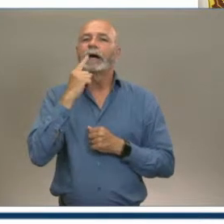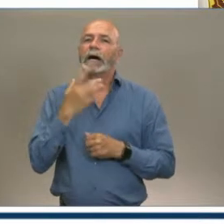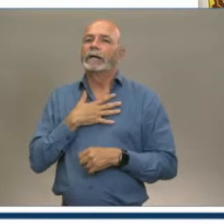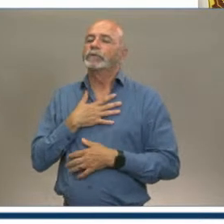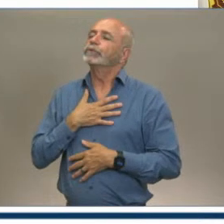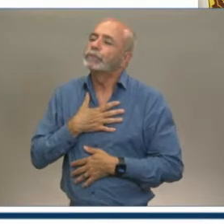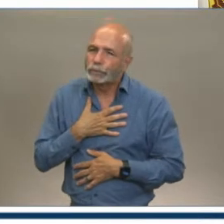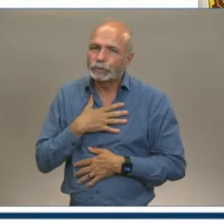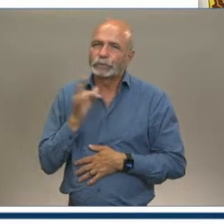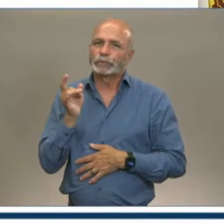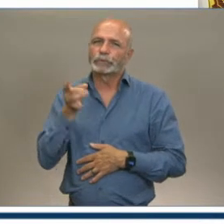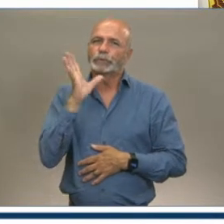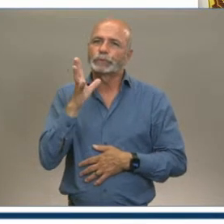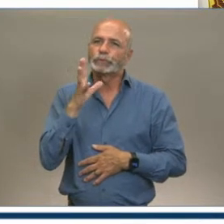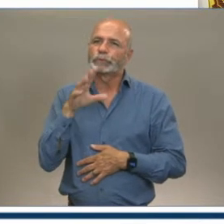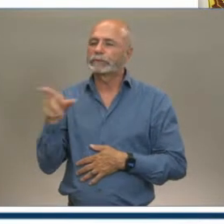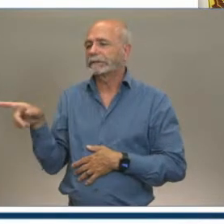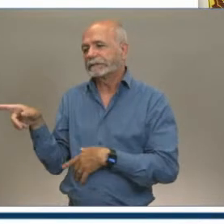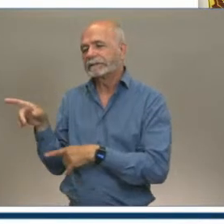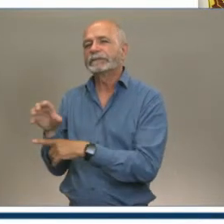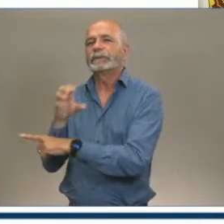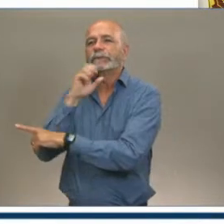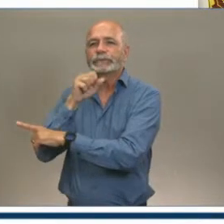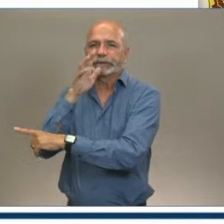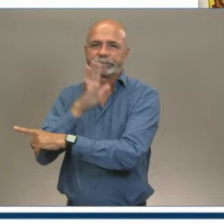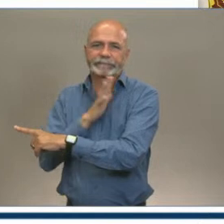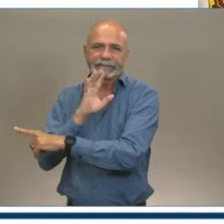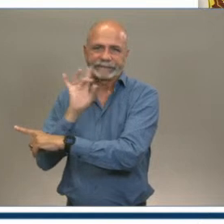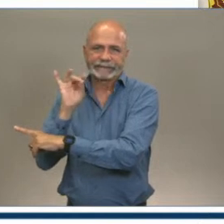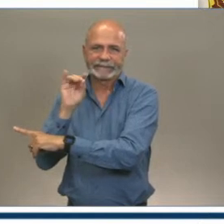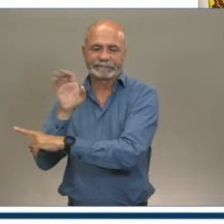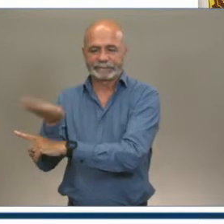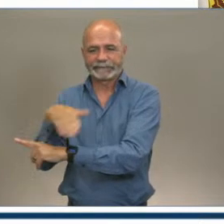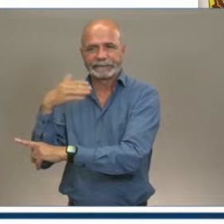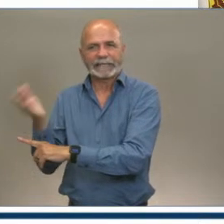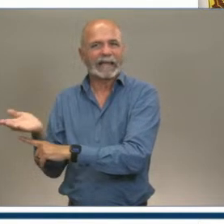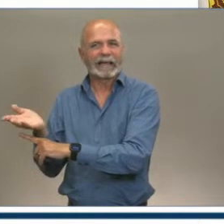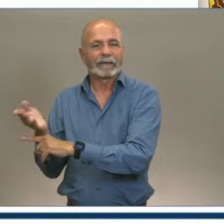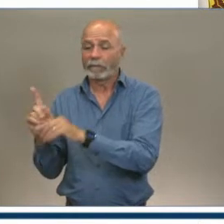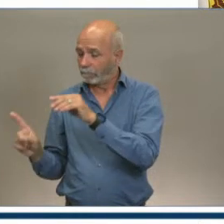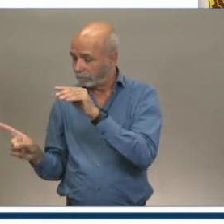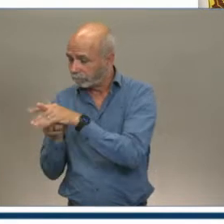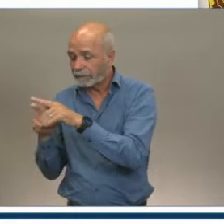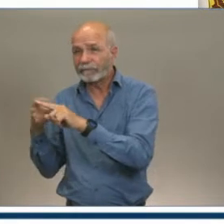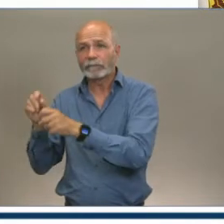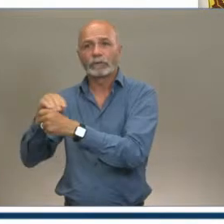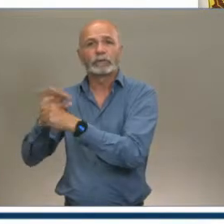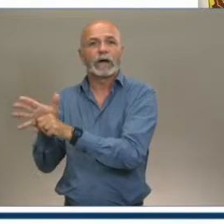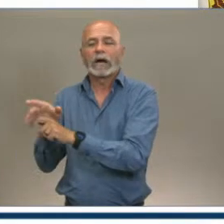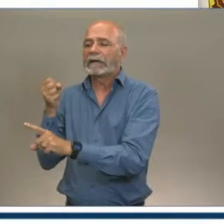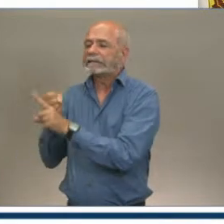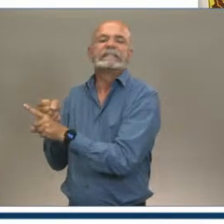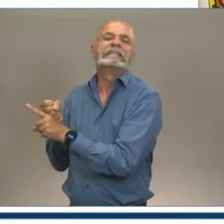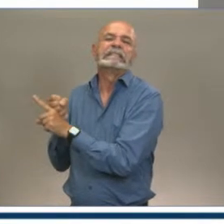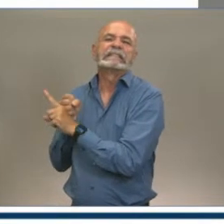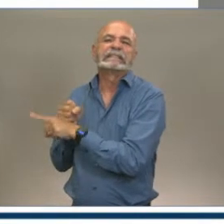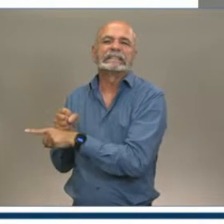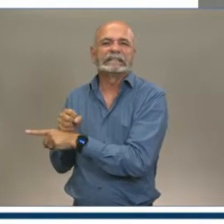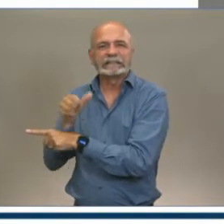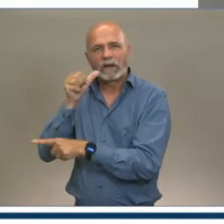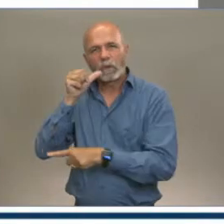have unfortunately have to report another death due to complications from COVID-19. I had to do that yesterday, and I